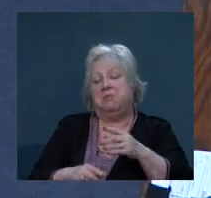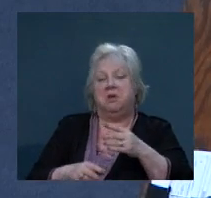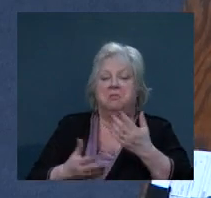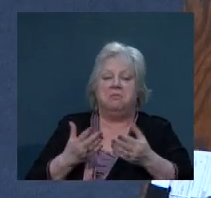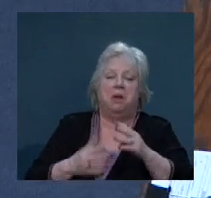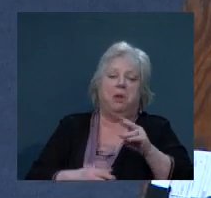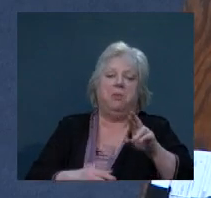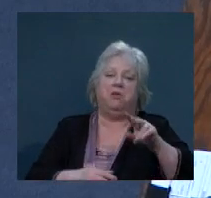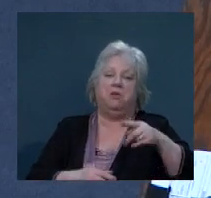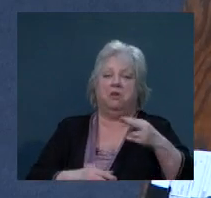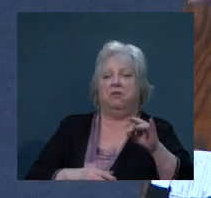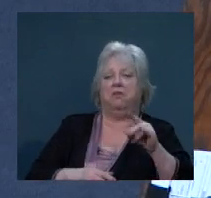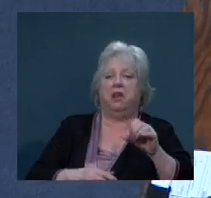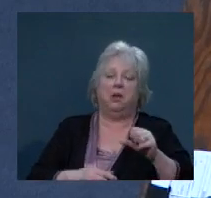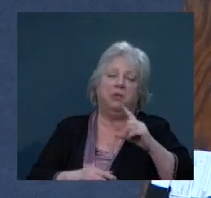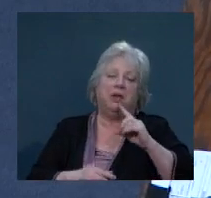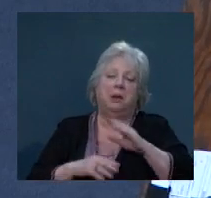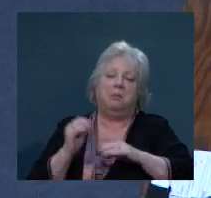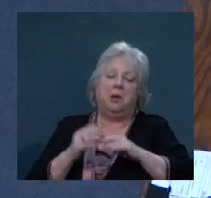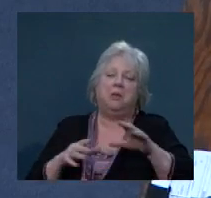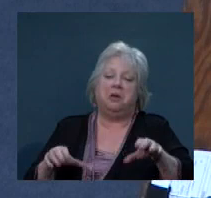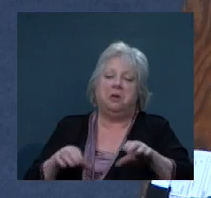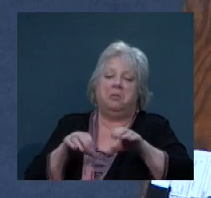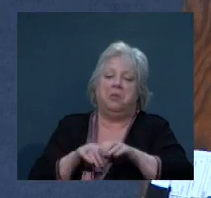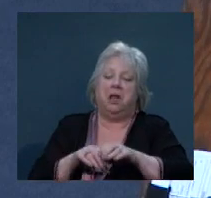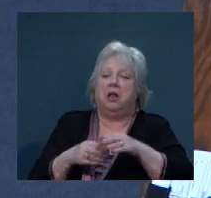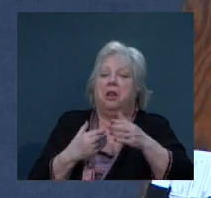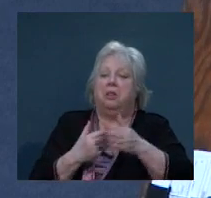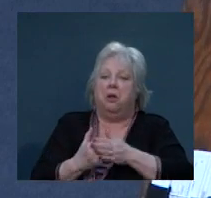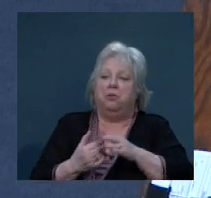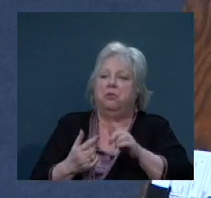Mr. Phillips can move this project over closer to where you live.